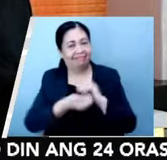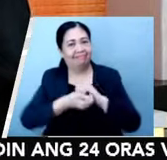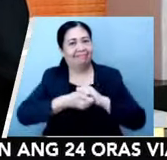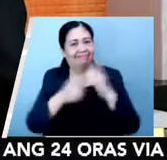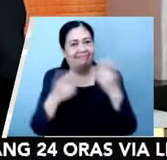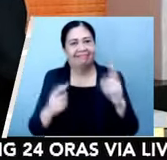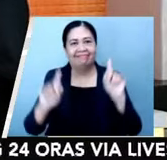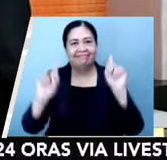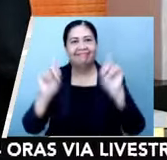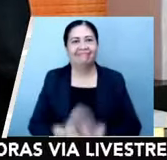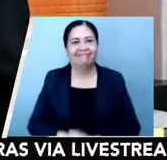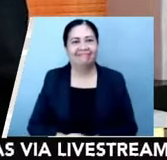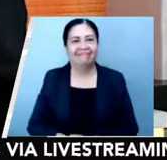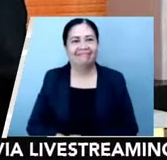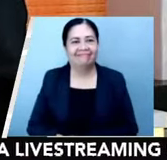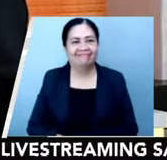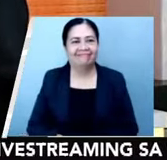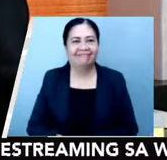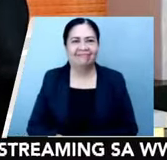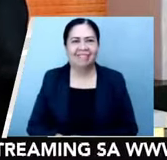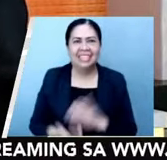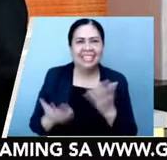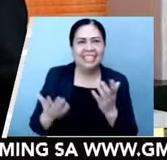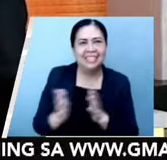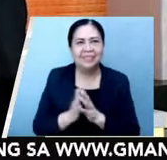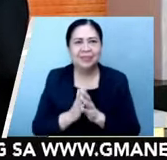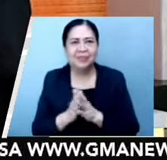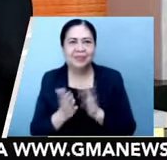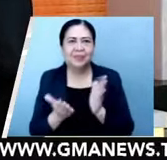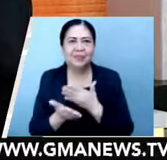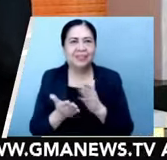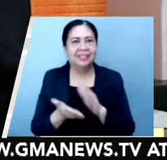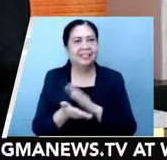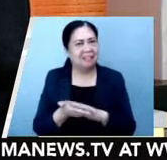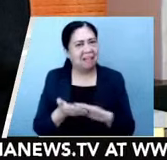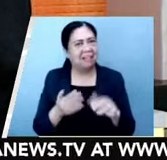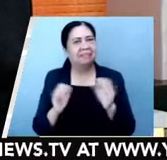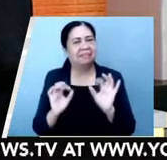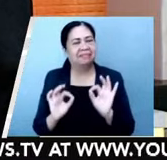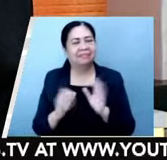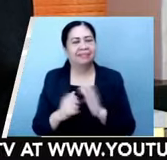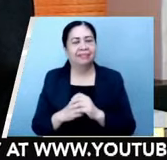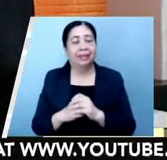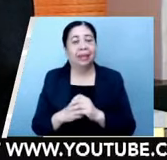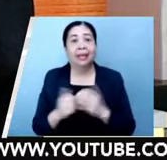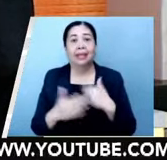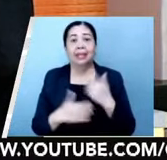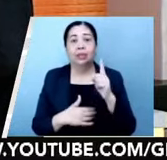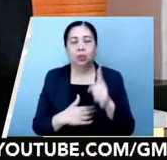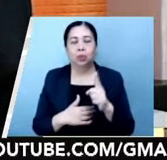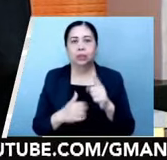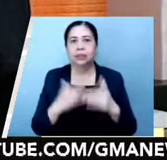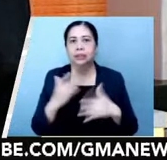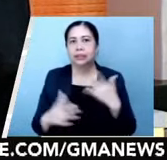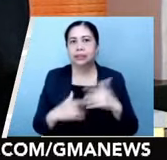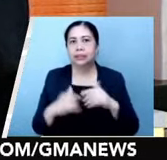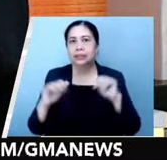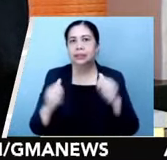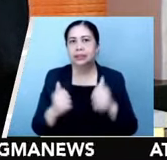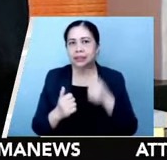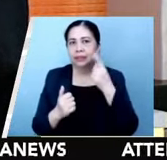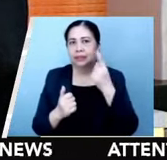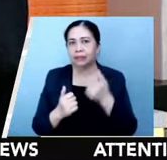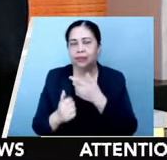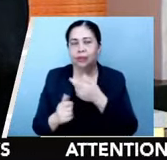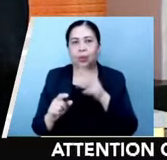At maganda yung kanta. Congratulations to the two of you. Nice one. Samantala, one exciting and challenging role daw para kay Sparkle star Will Ashley